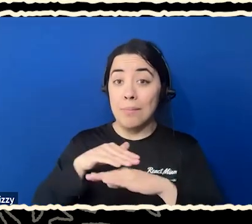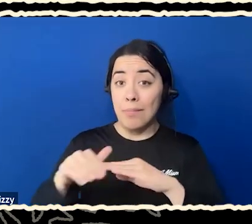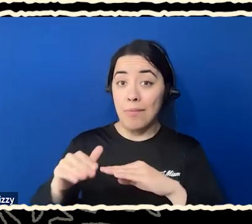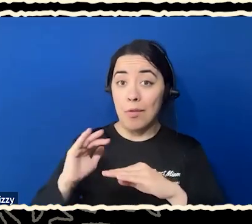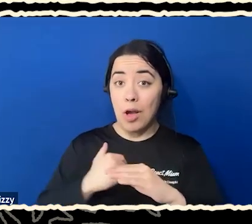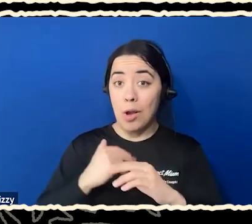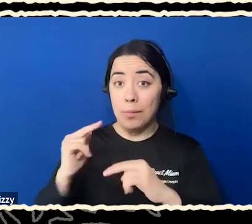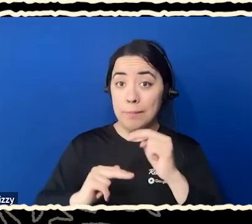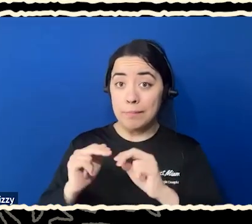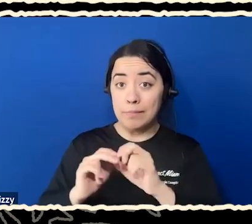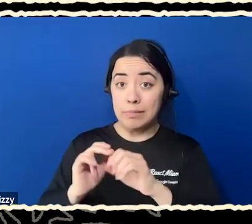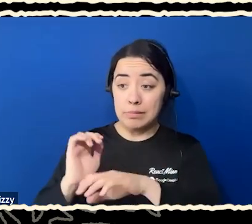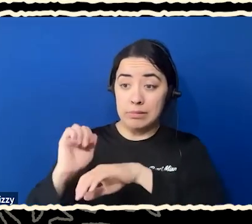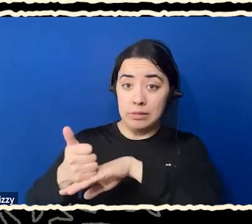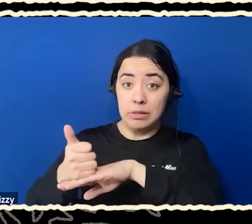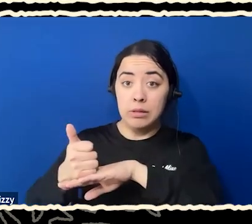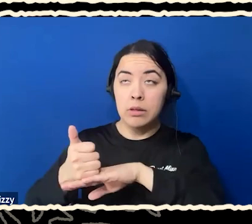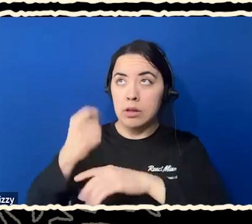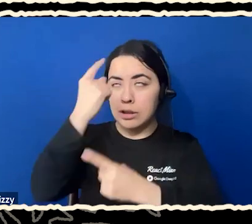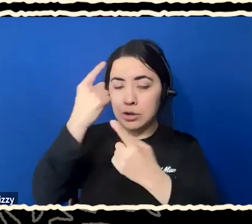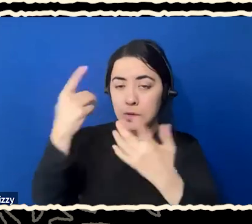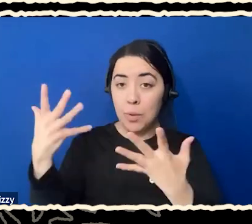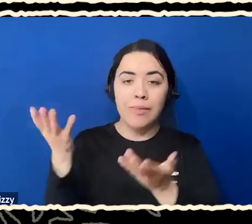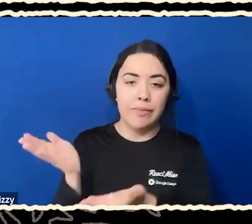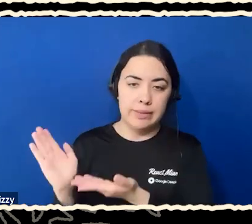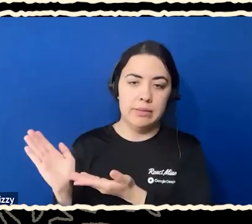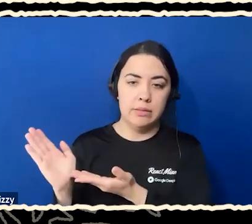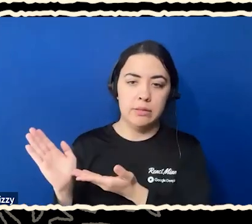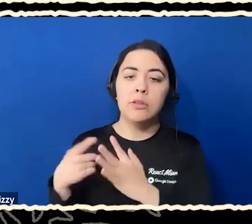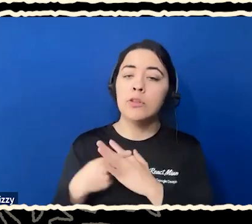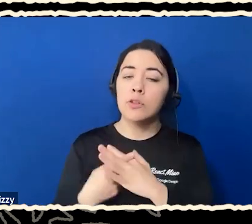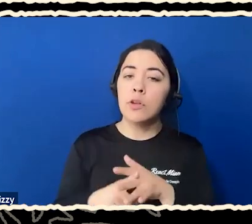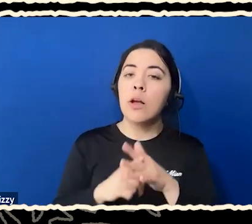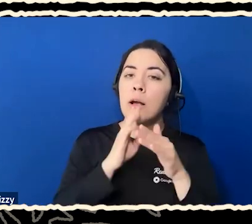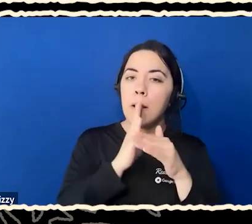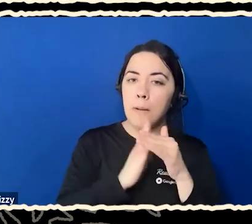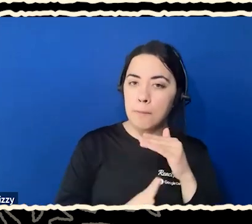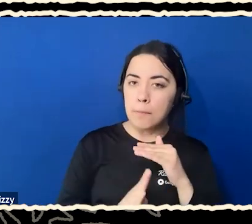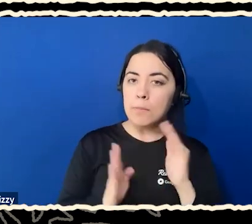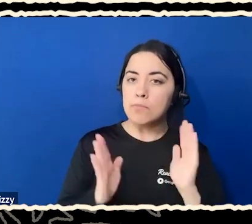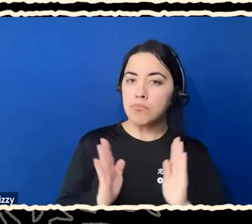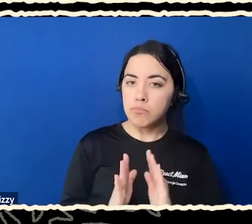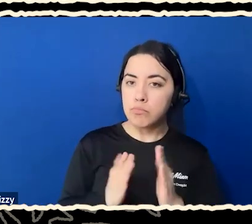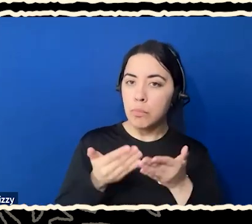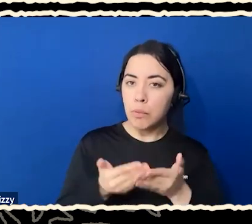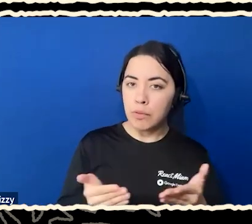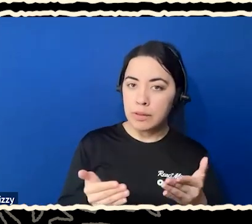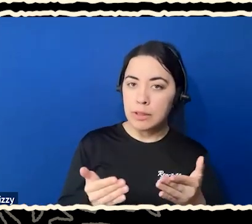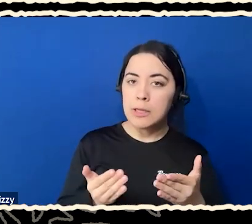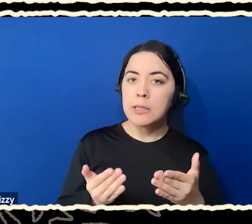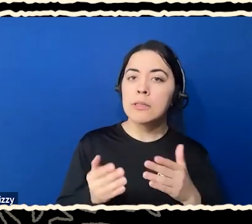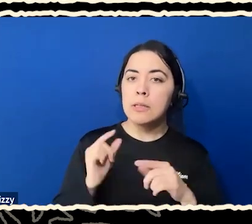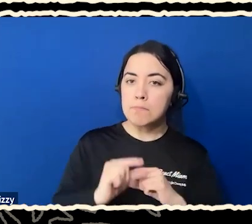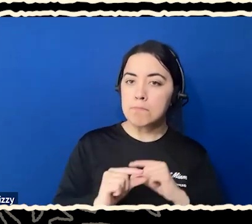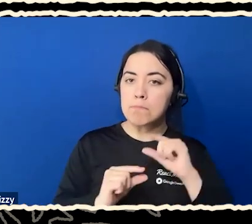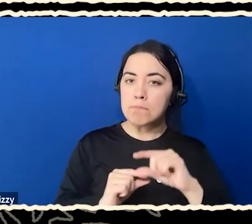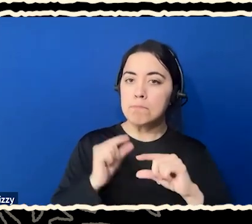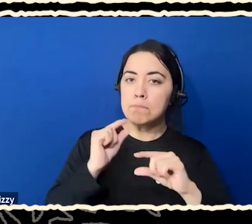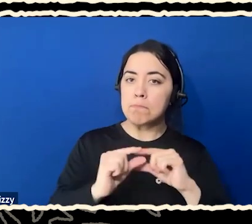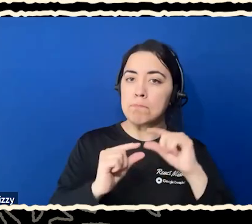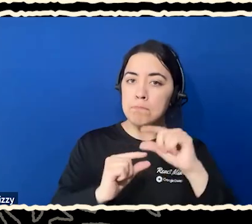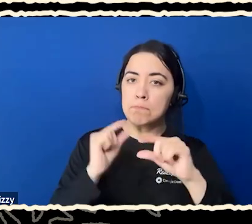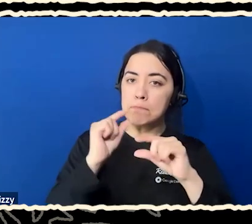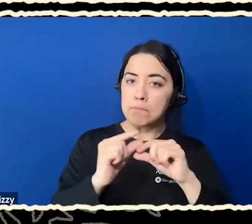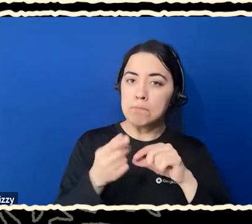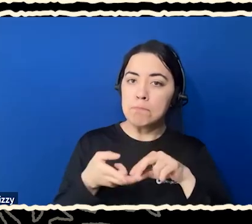we've built it with this in mind. You start from humble little things, and you compound over time, picking the